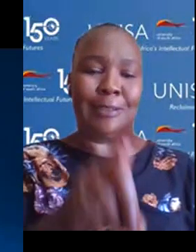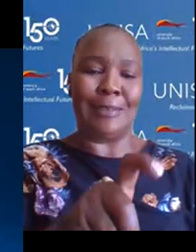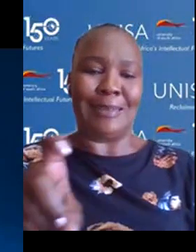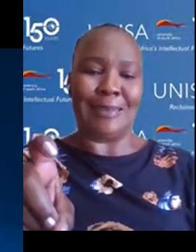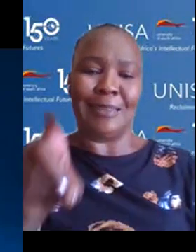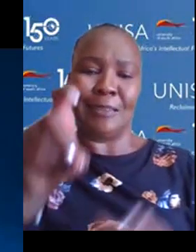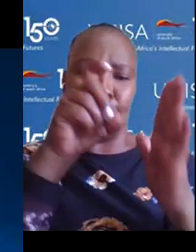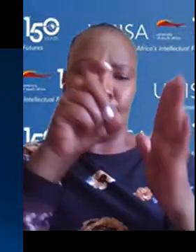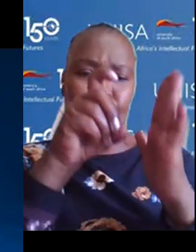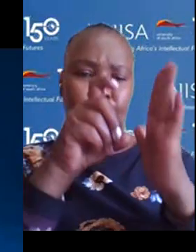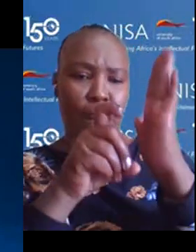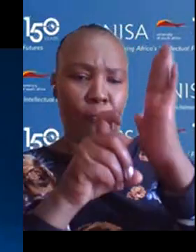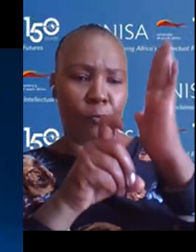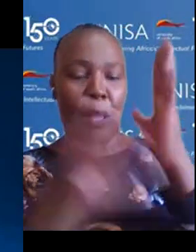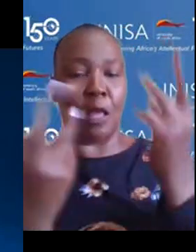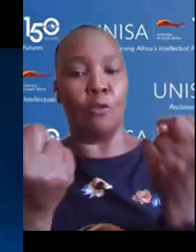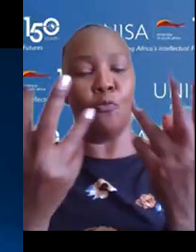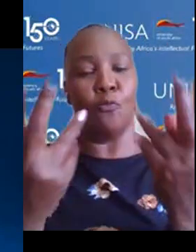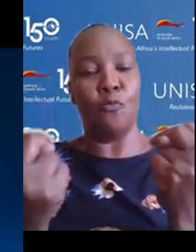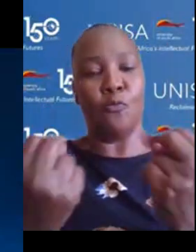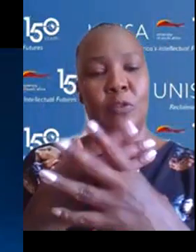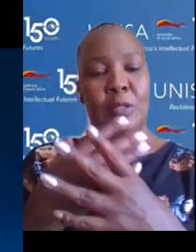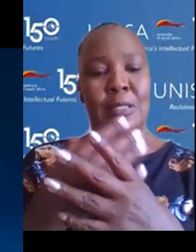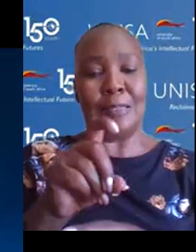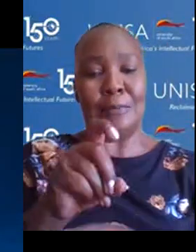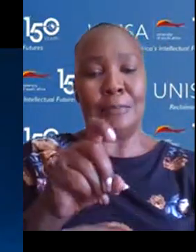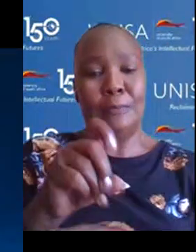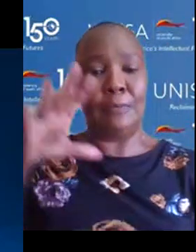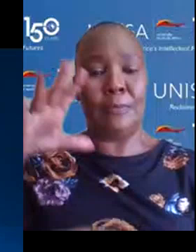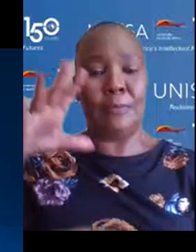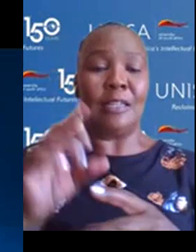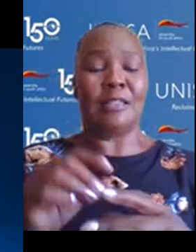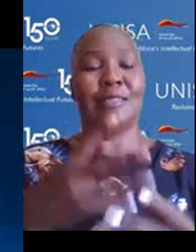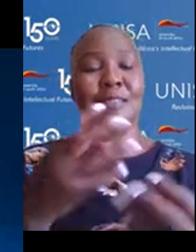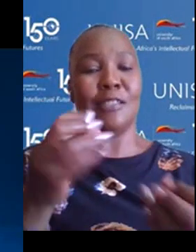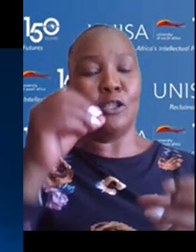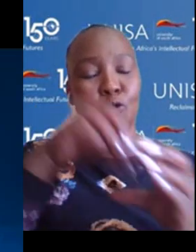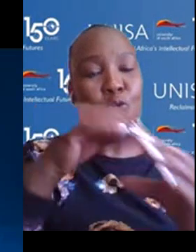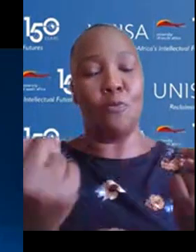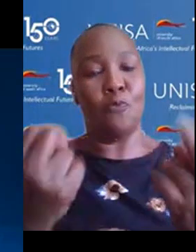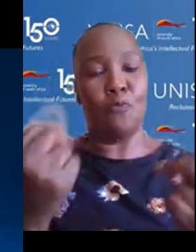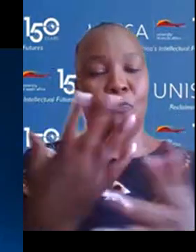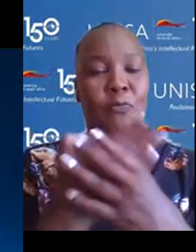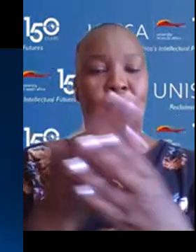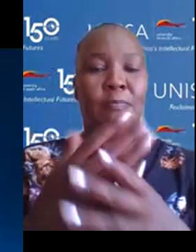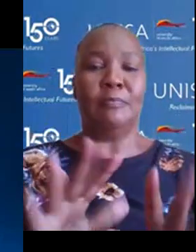folder. Then let the mouse button go to drop the file into the new folder.